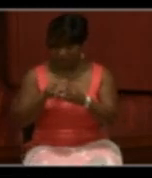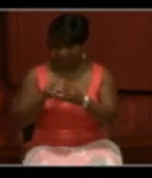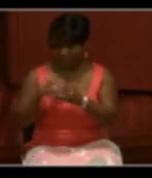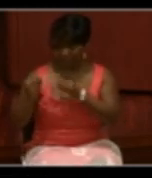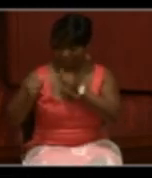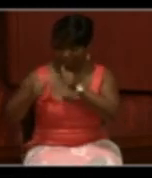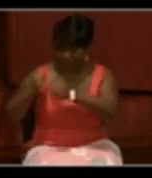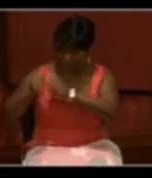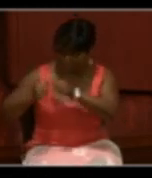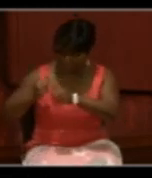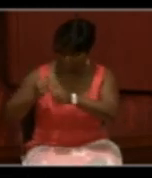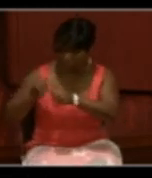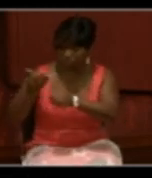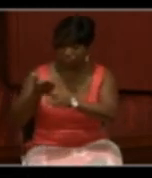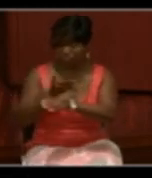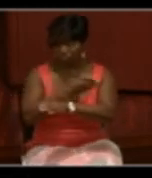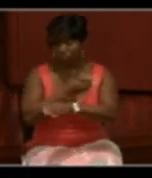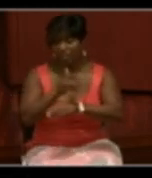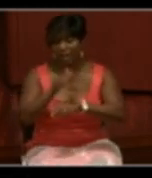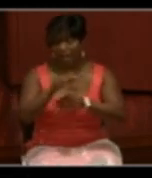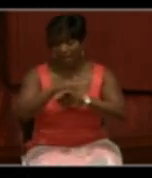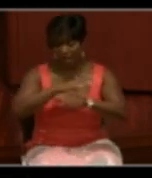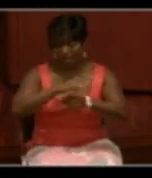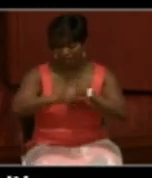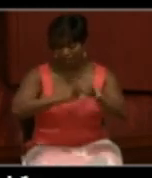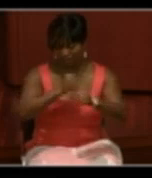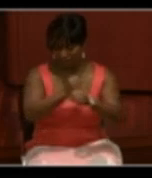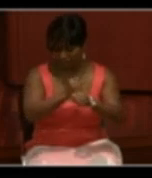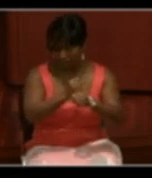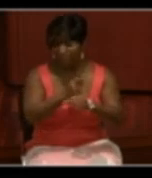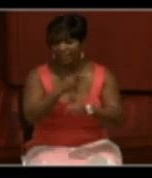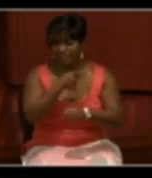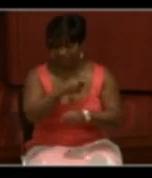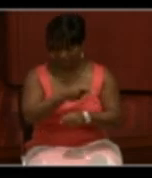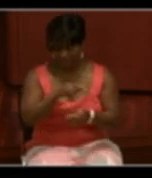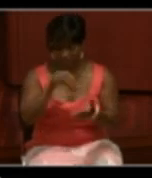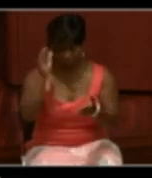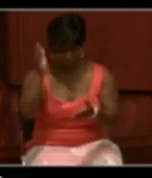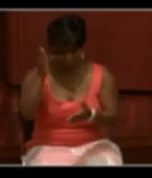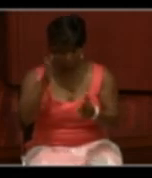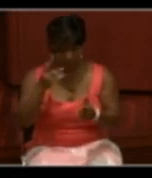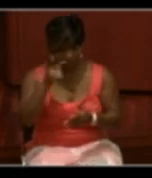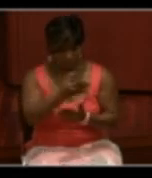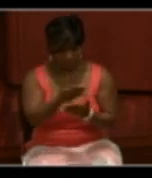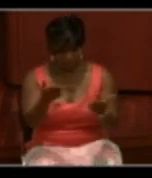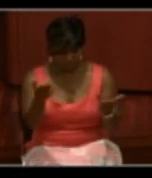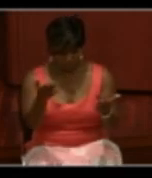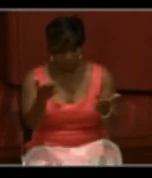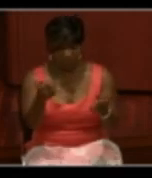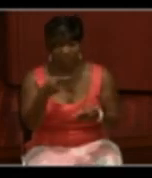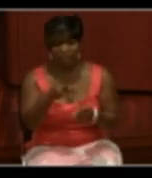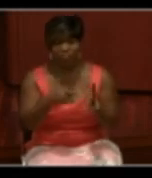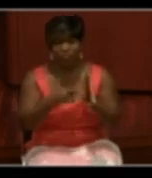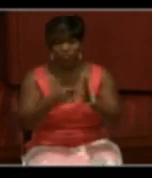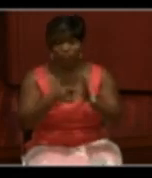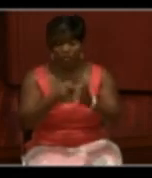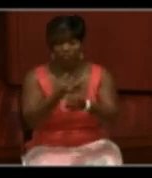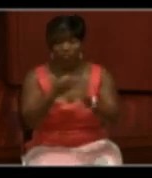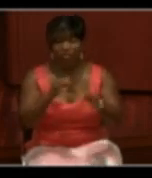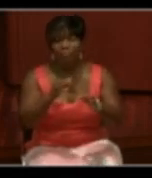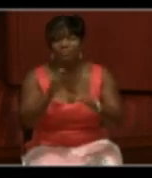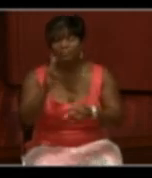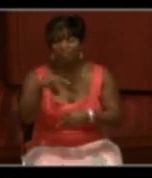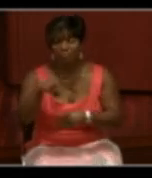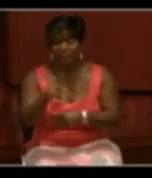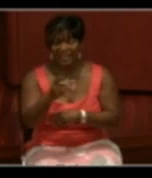you. Damani Davis shows you how the records of the Freedman's Bank Savings and Trust, 1865